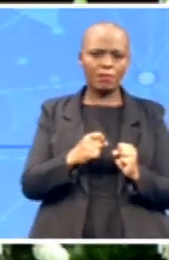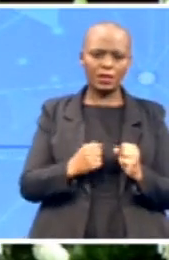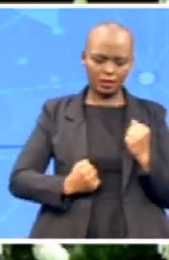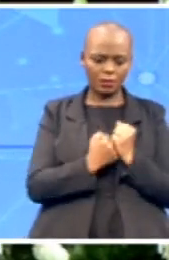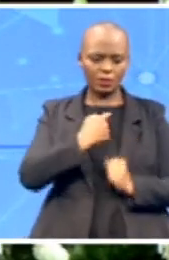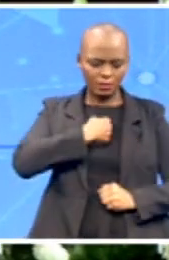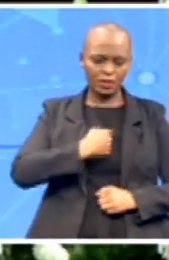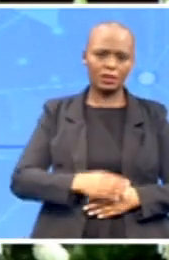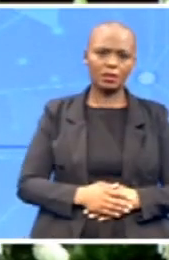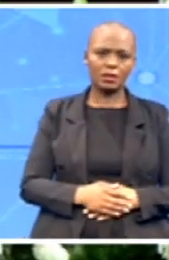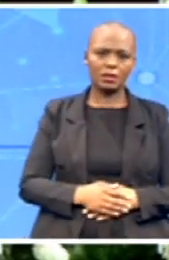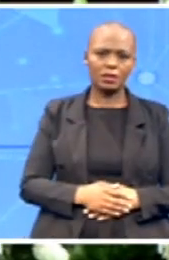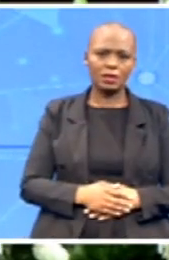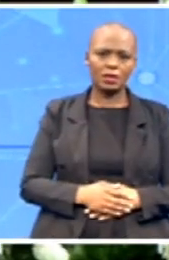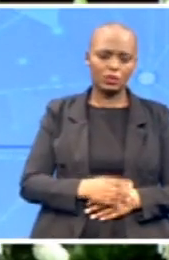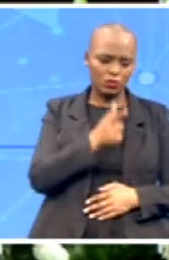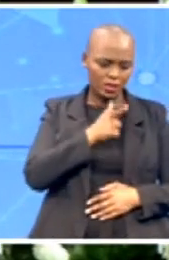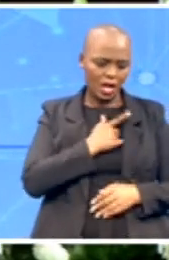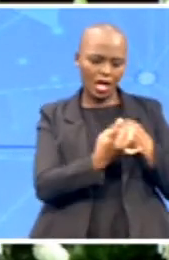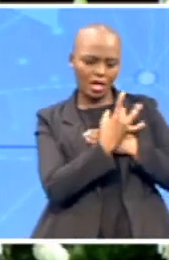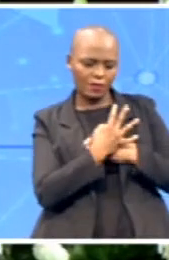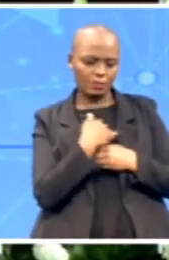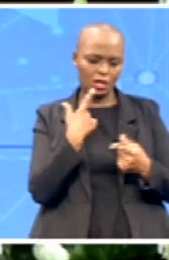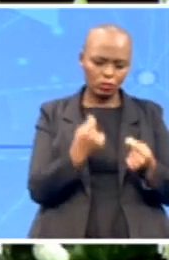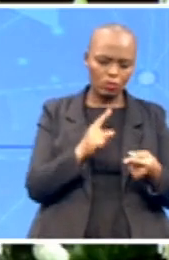we are here to support you.